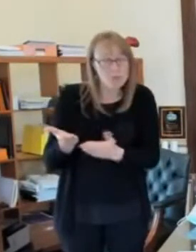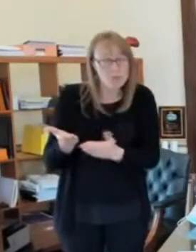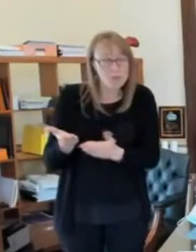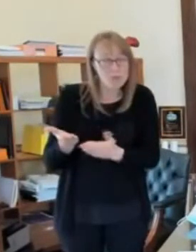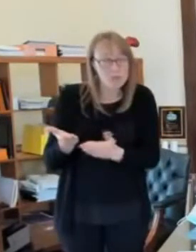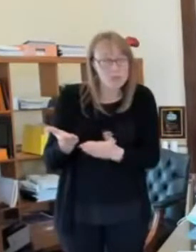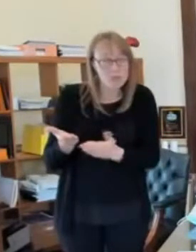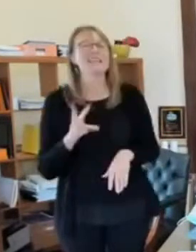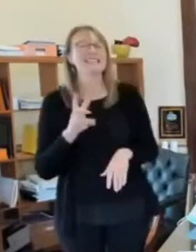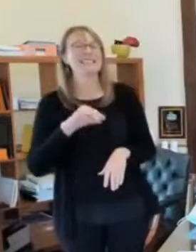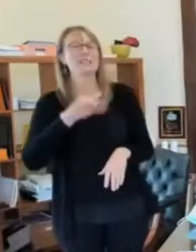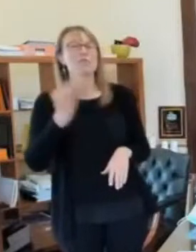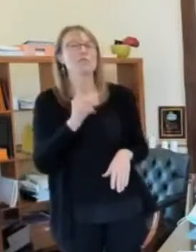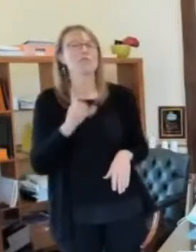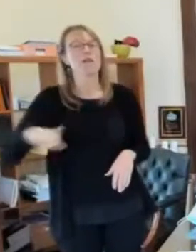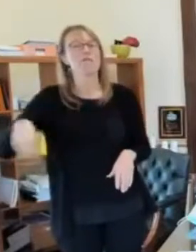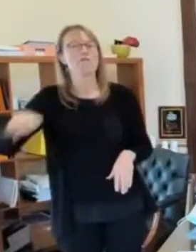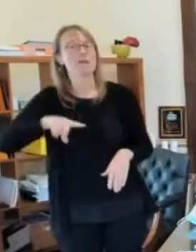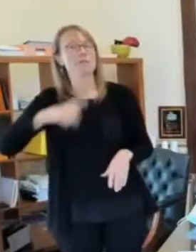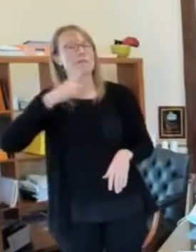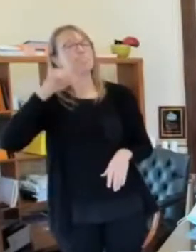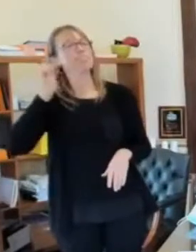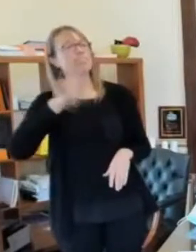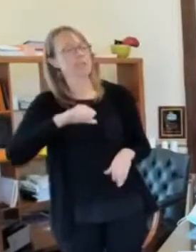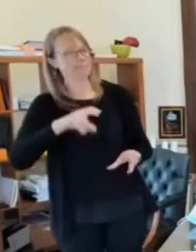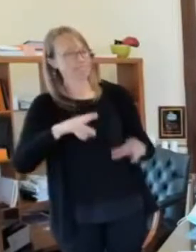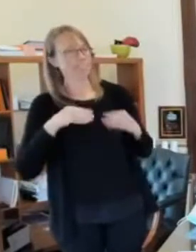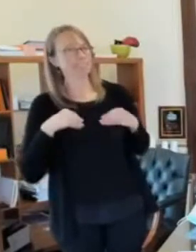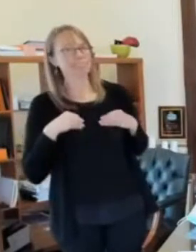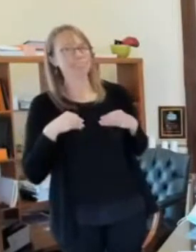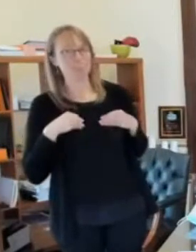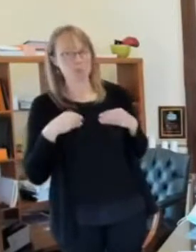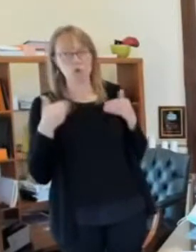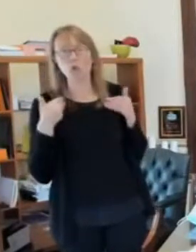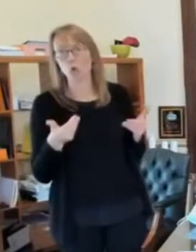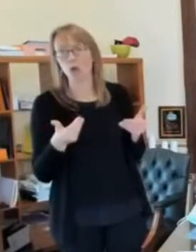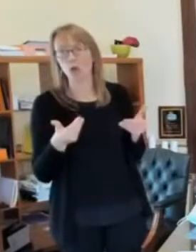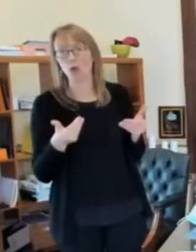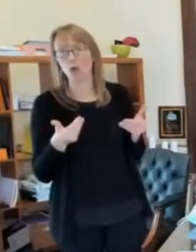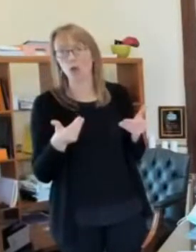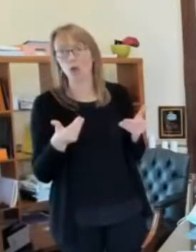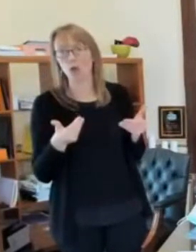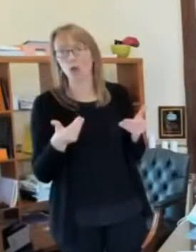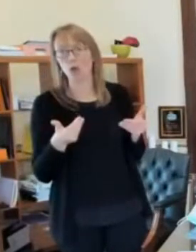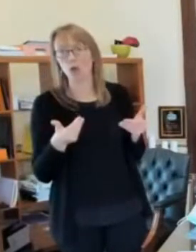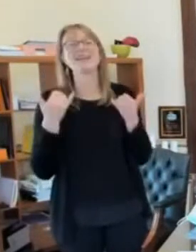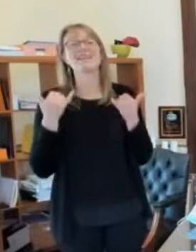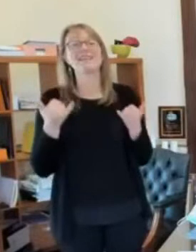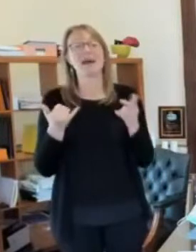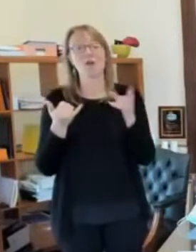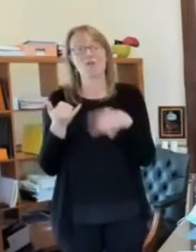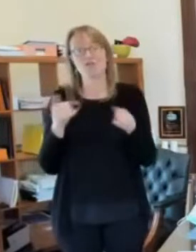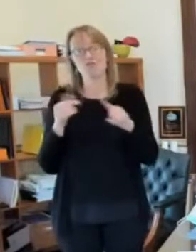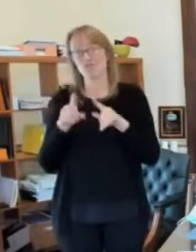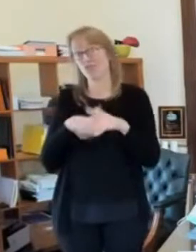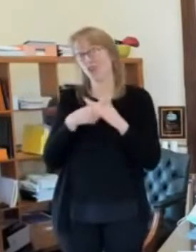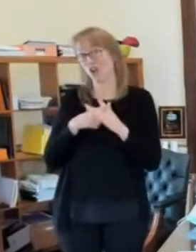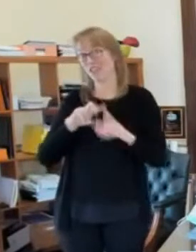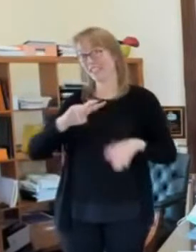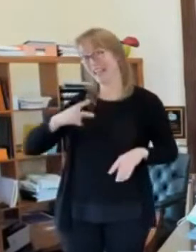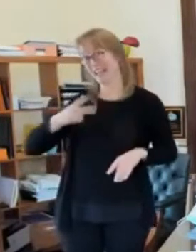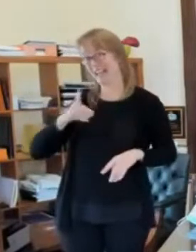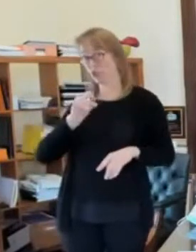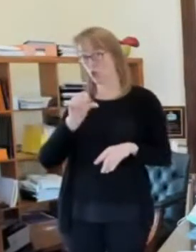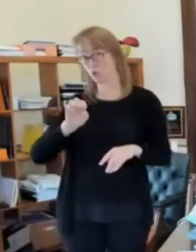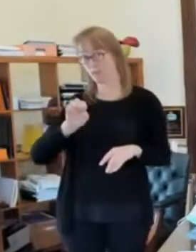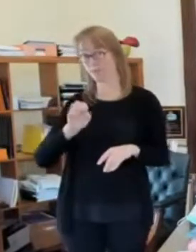the vaccine. And they have received it. In fact, they are starting on round two. You know, on the